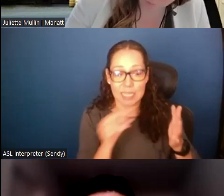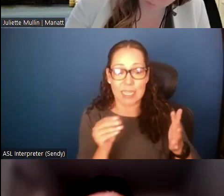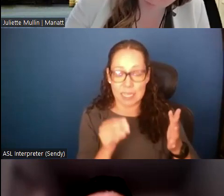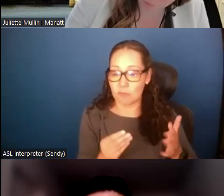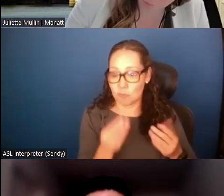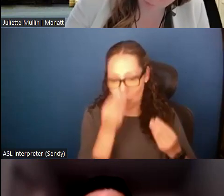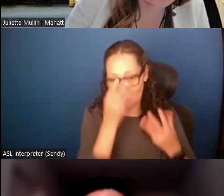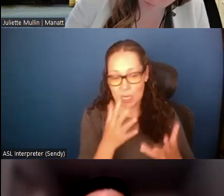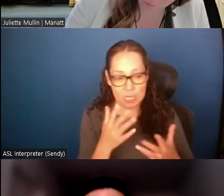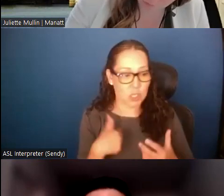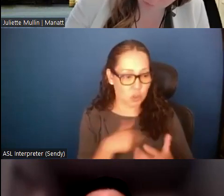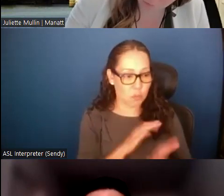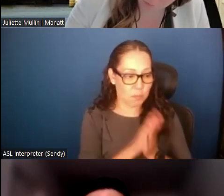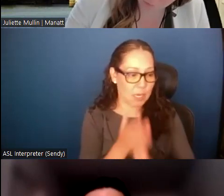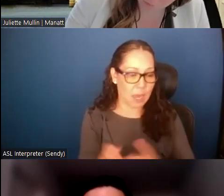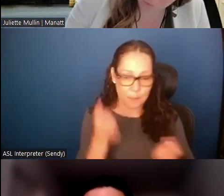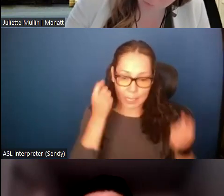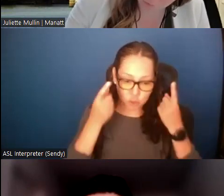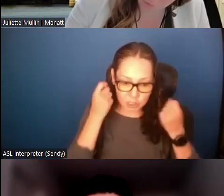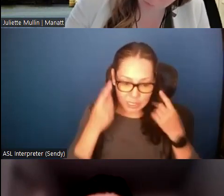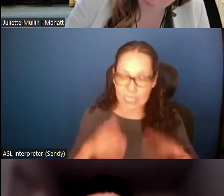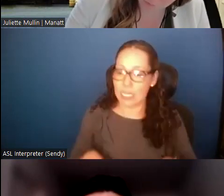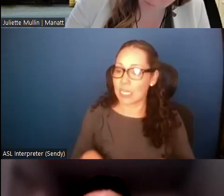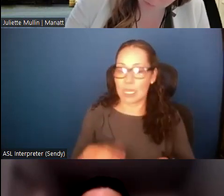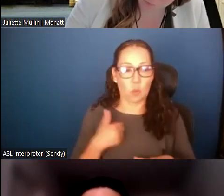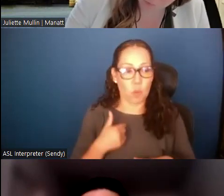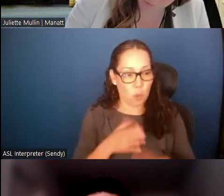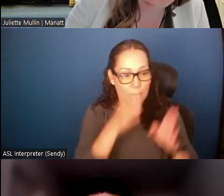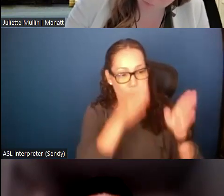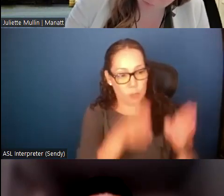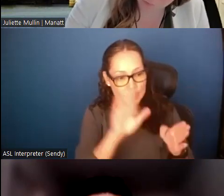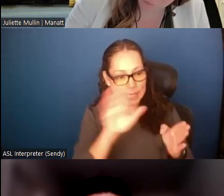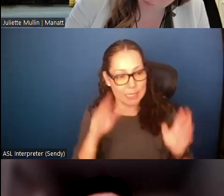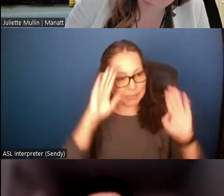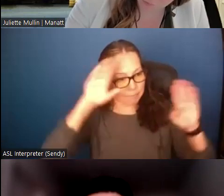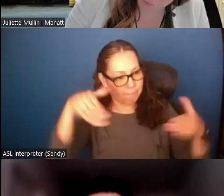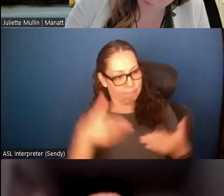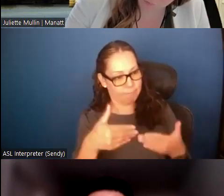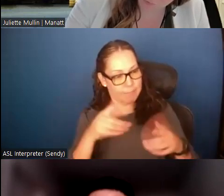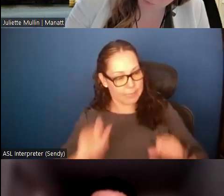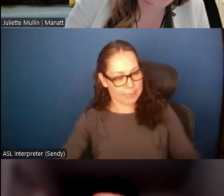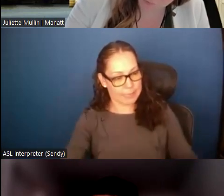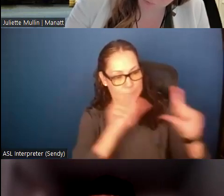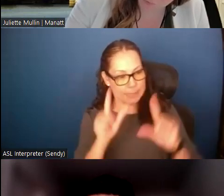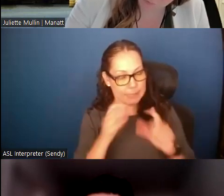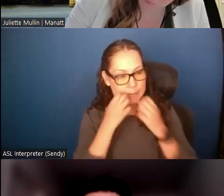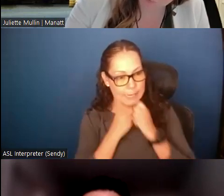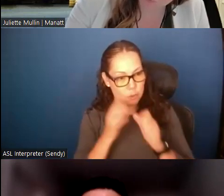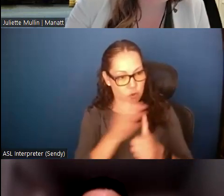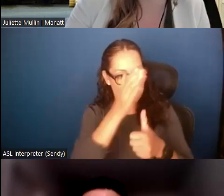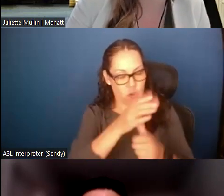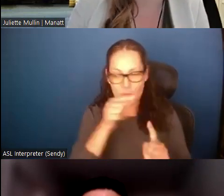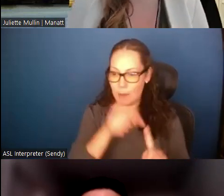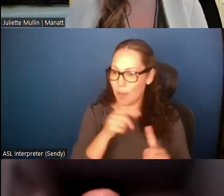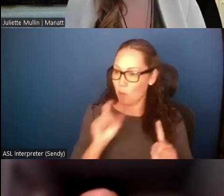be understanding. And when we say we want to be person-centered, the only issue being there is that we also have to be equitable.